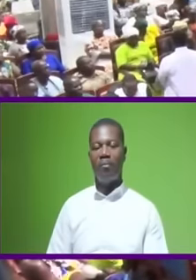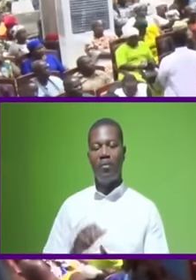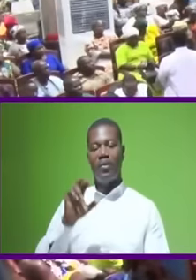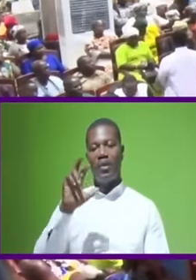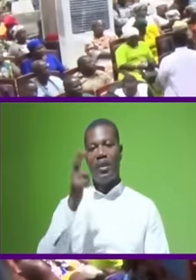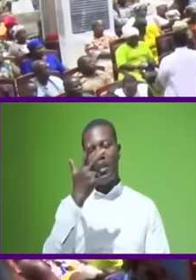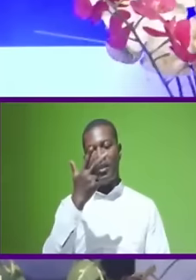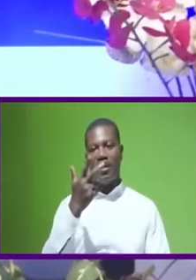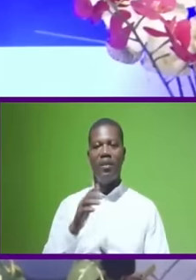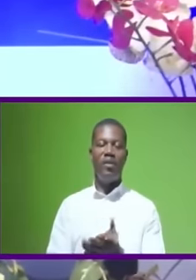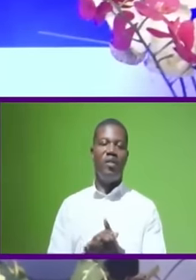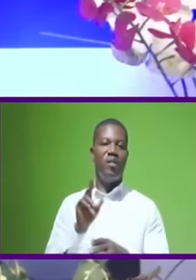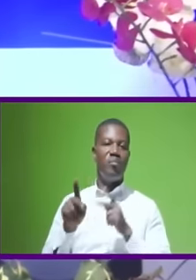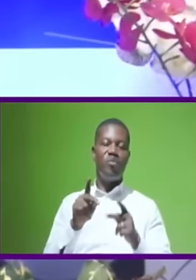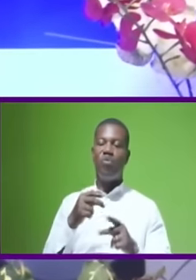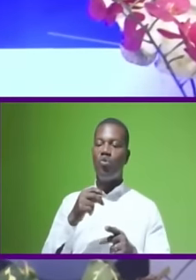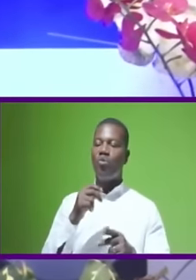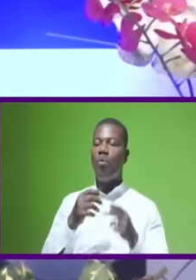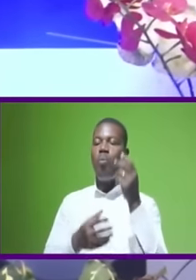the